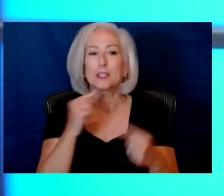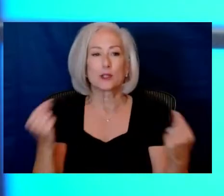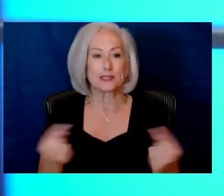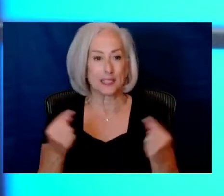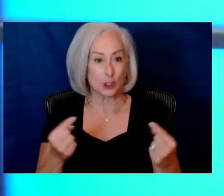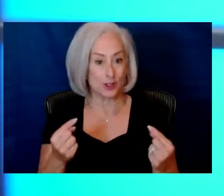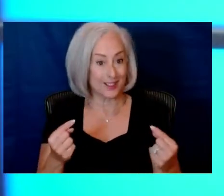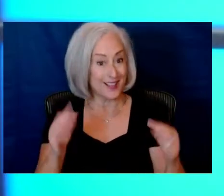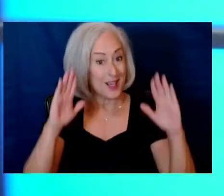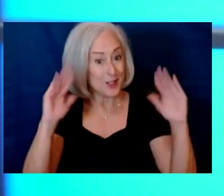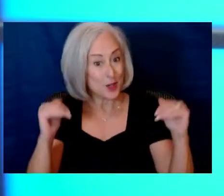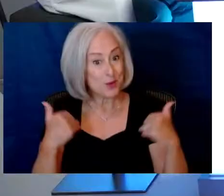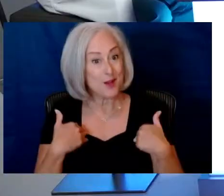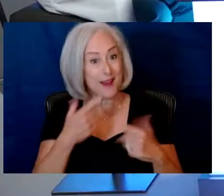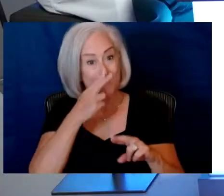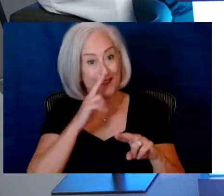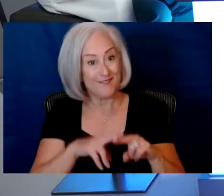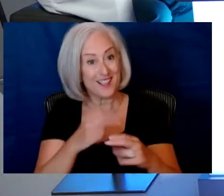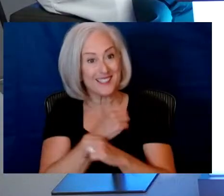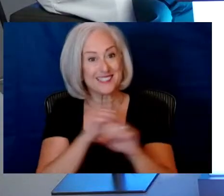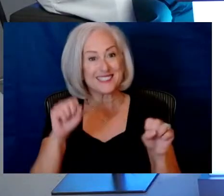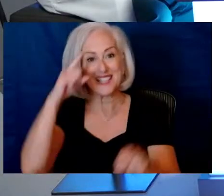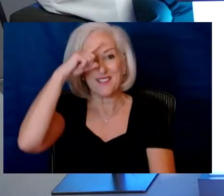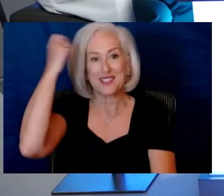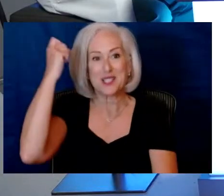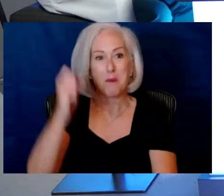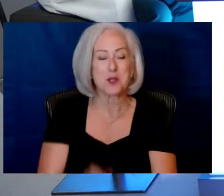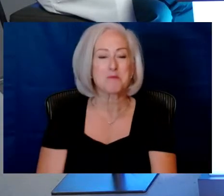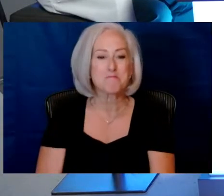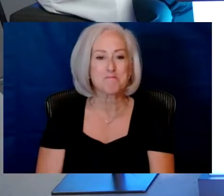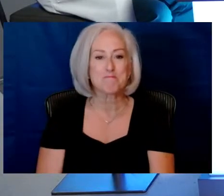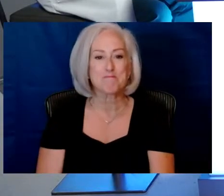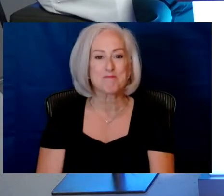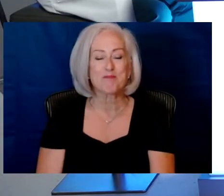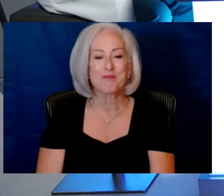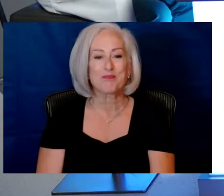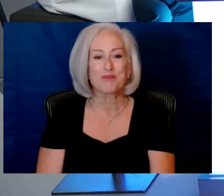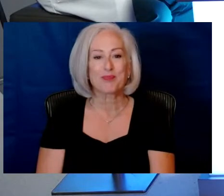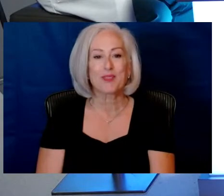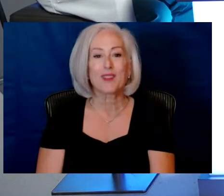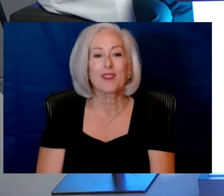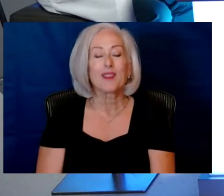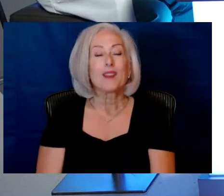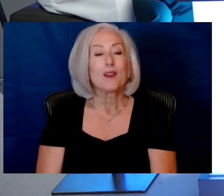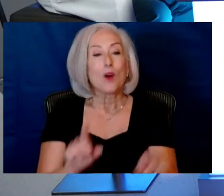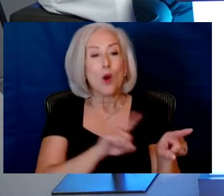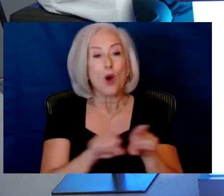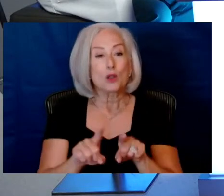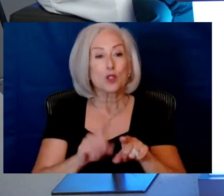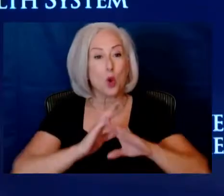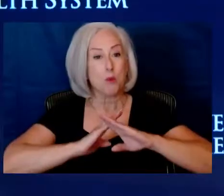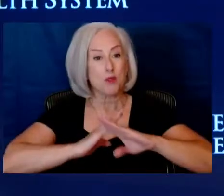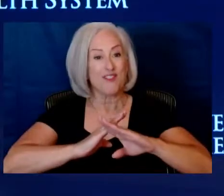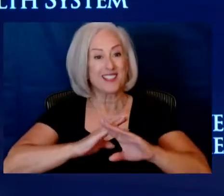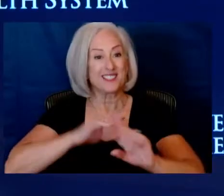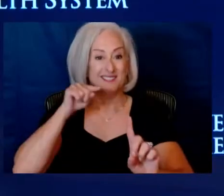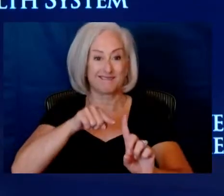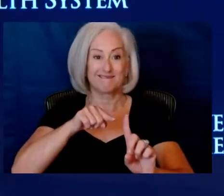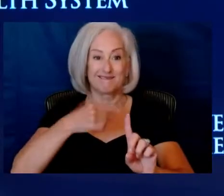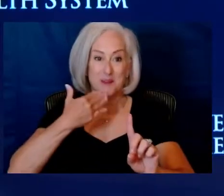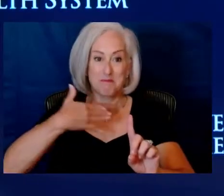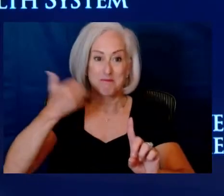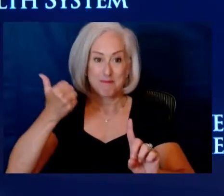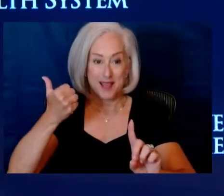fun and safe summer. Be safe. So, I'd also like to say, prevention is the best, and we do really